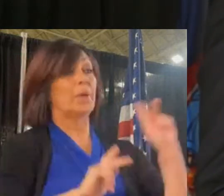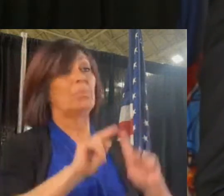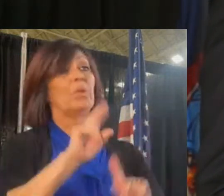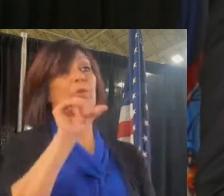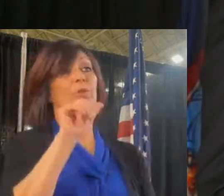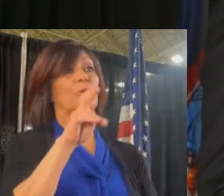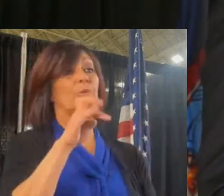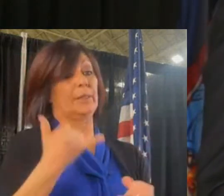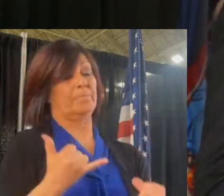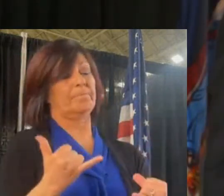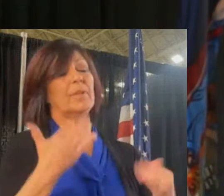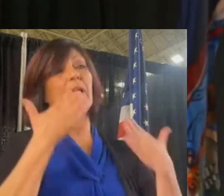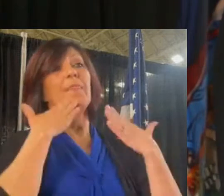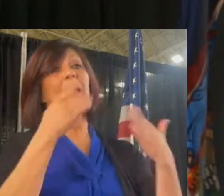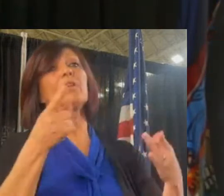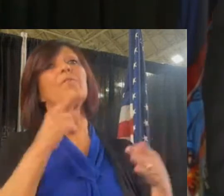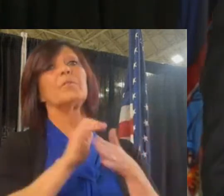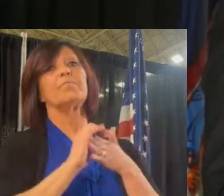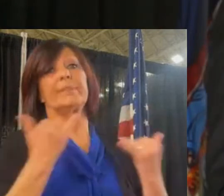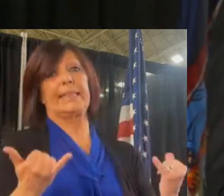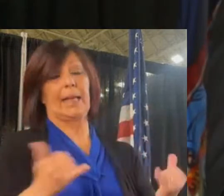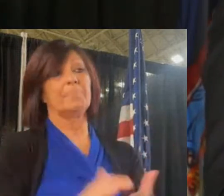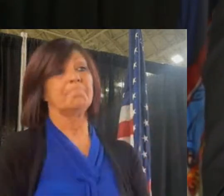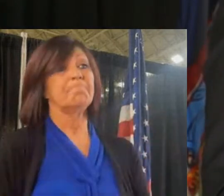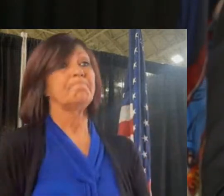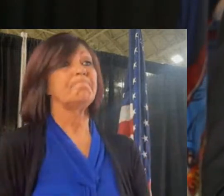this terrible time. Thank you for being here today.